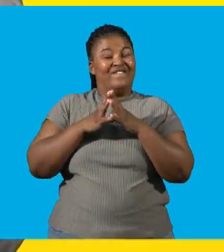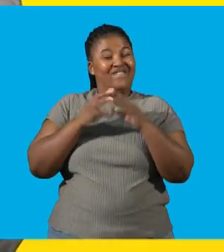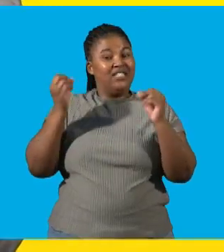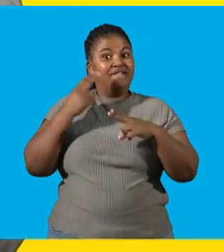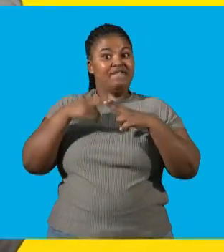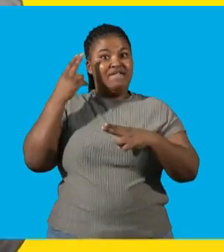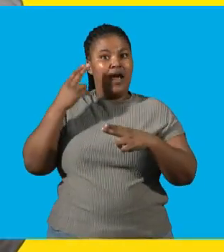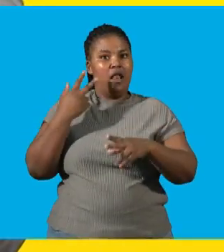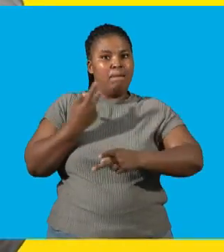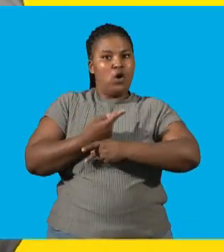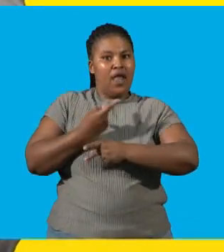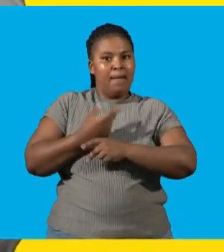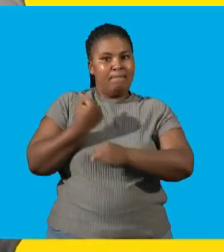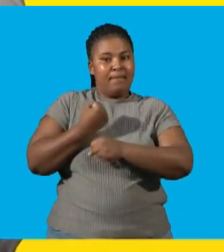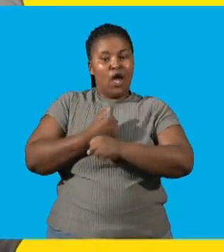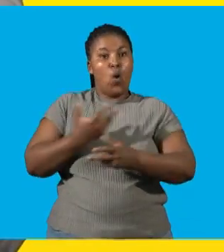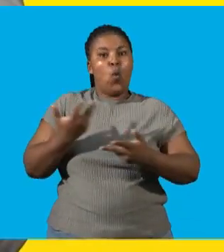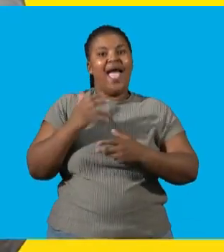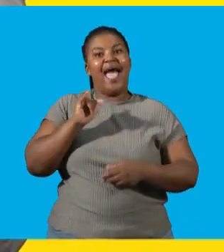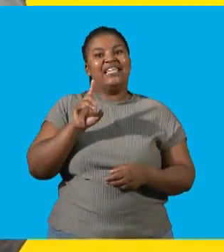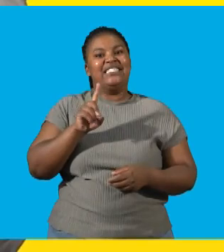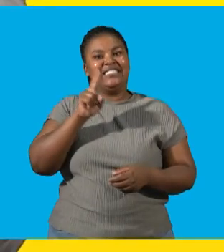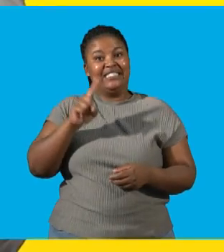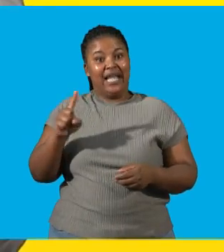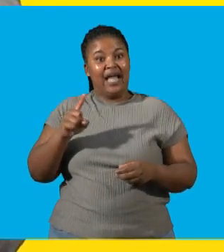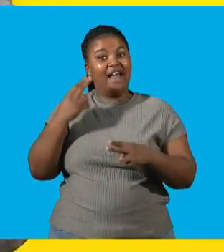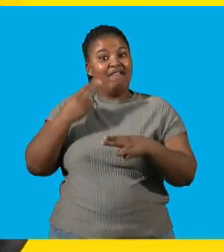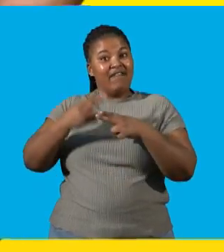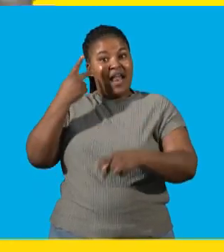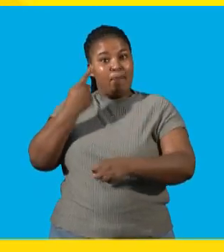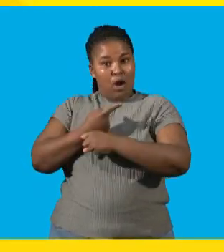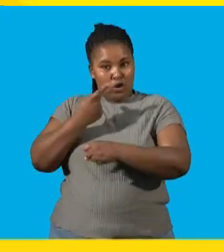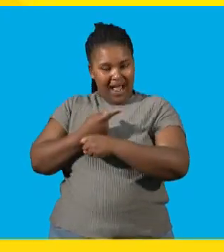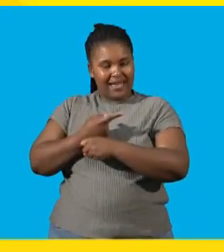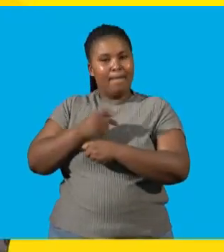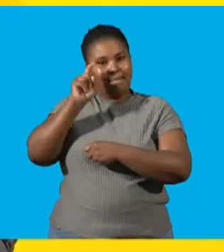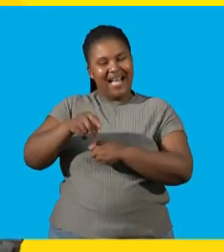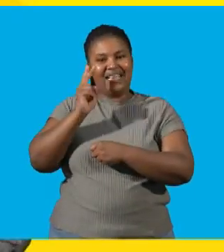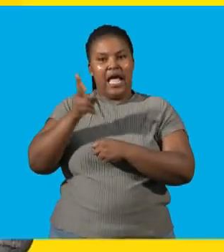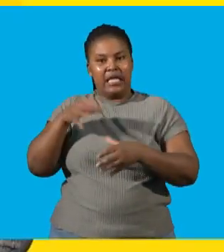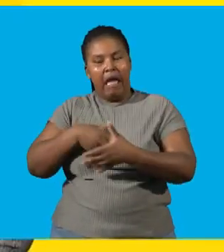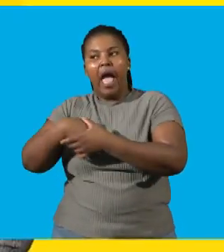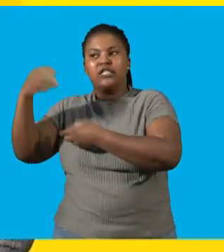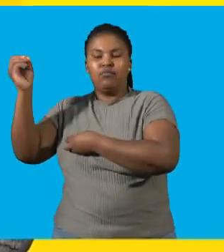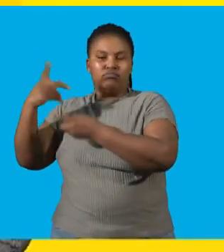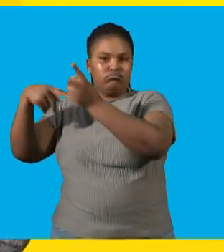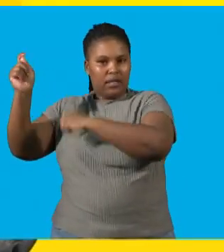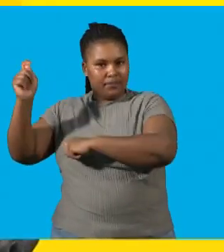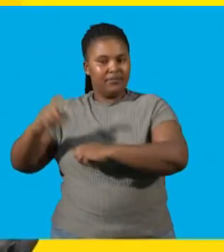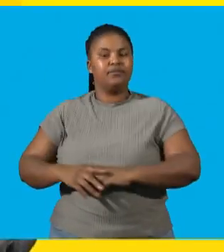final product in the IDZ. But that final product will have to be exported.